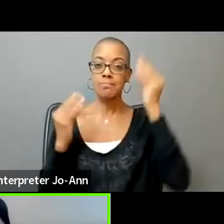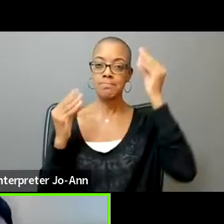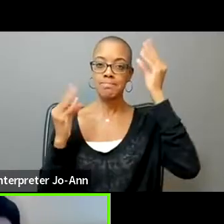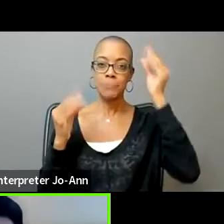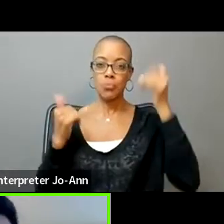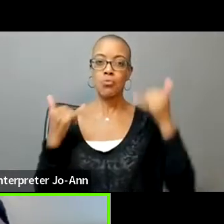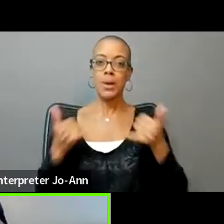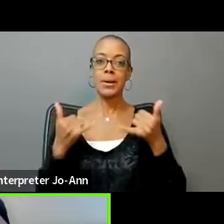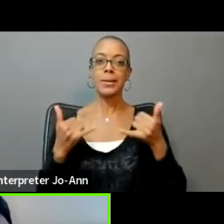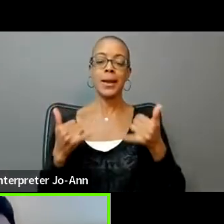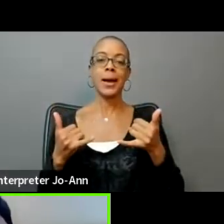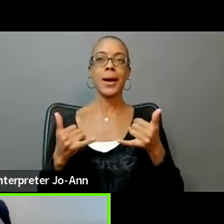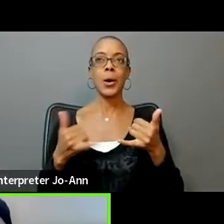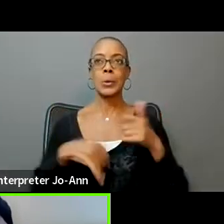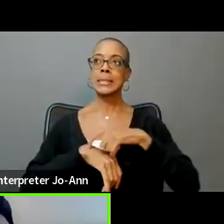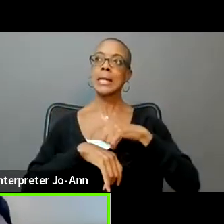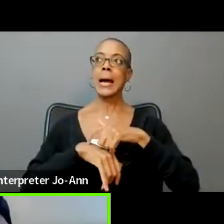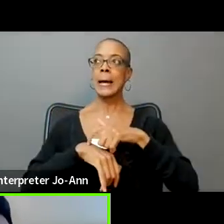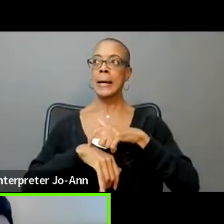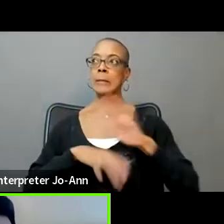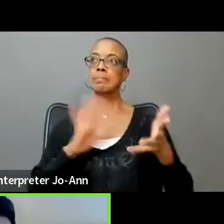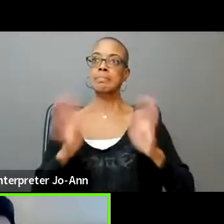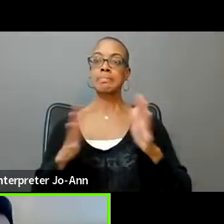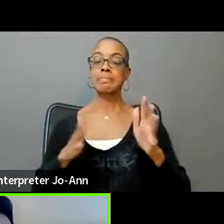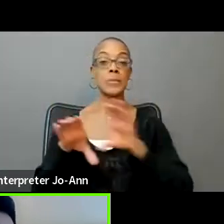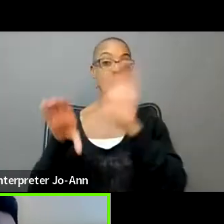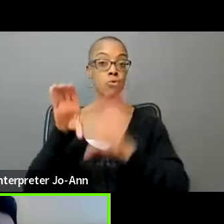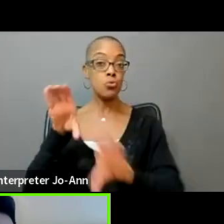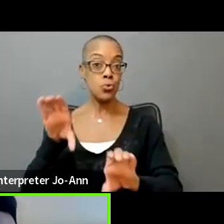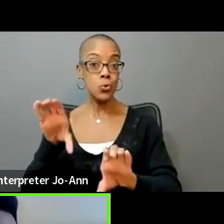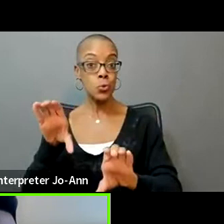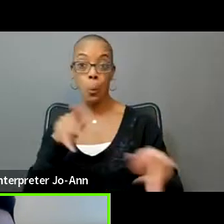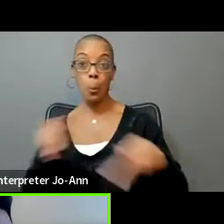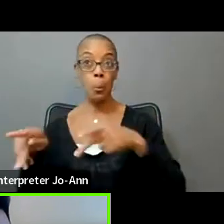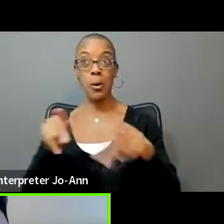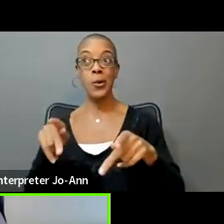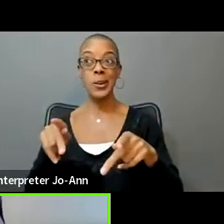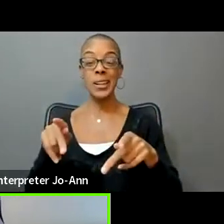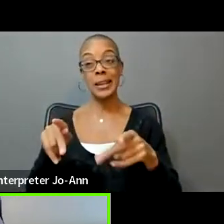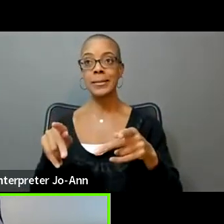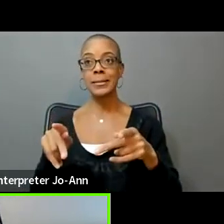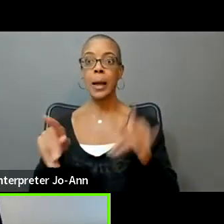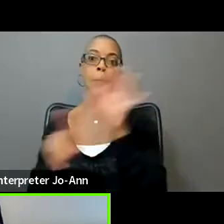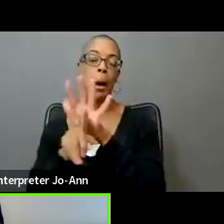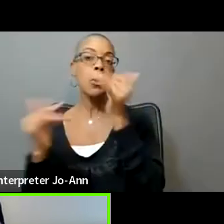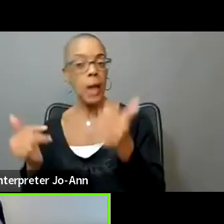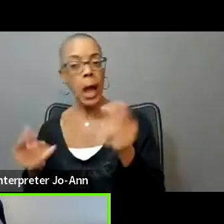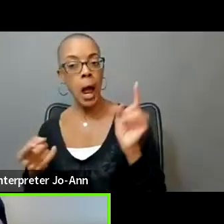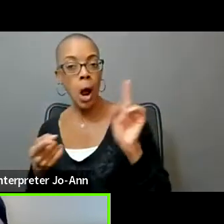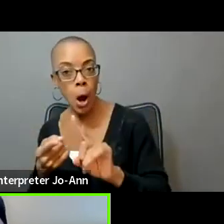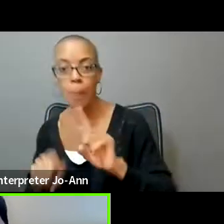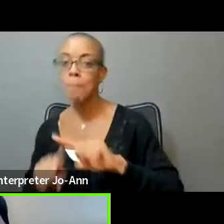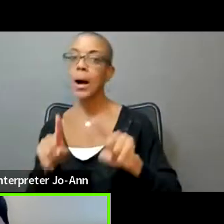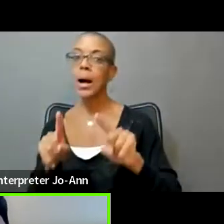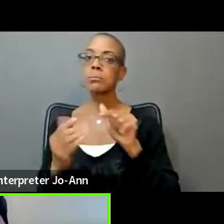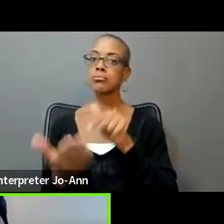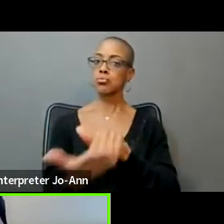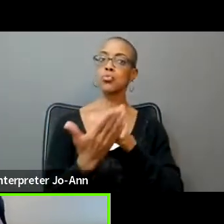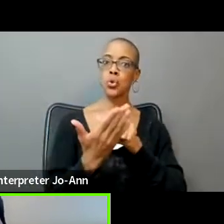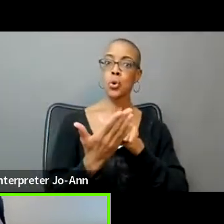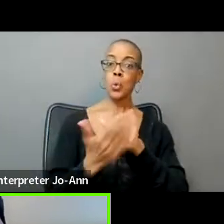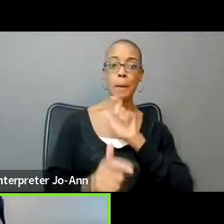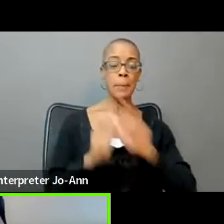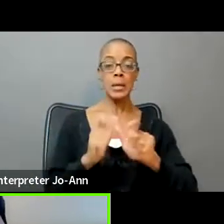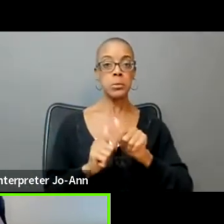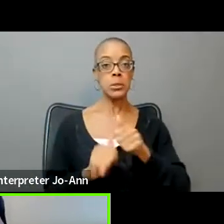moment now where I think Zoom parties are not obviously at the height of what they were, but I think what it also did show is that people were really